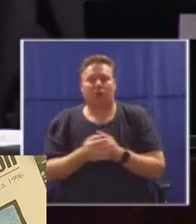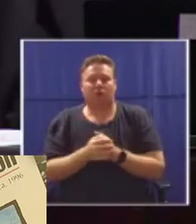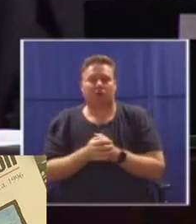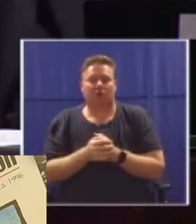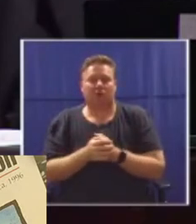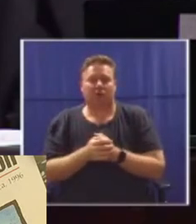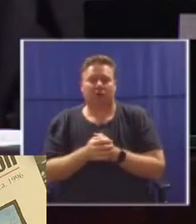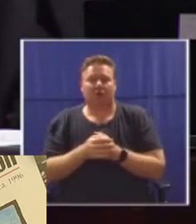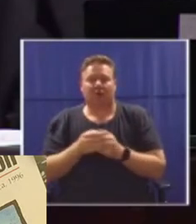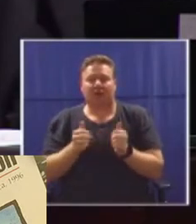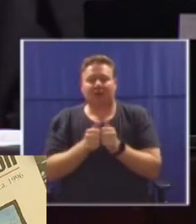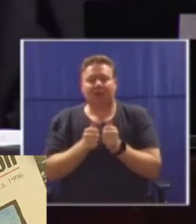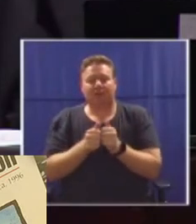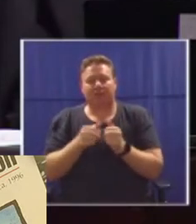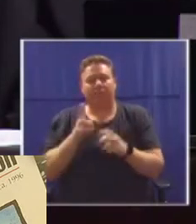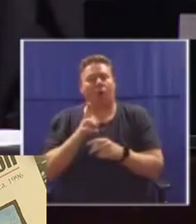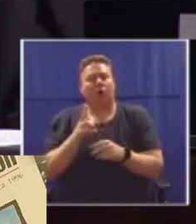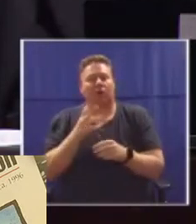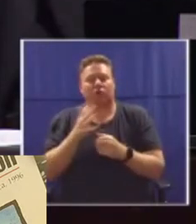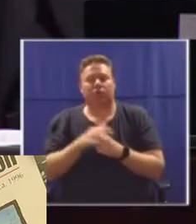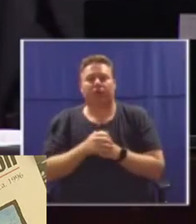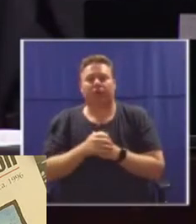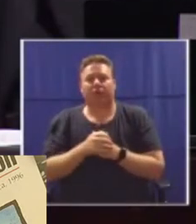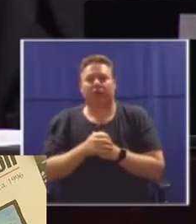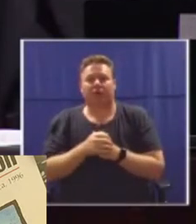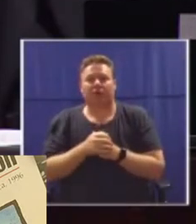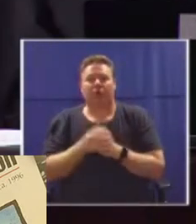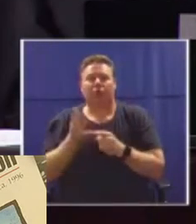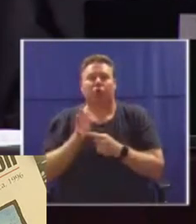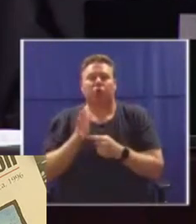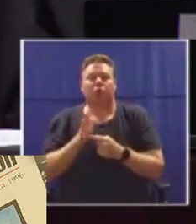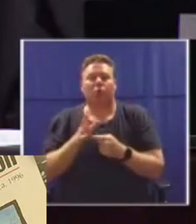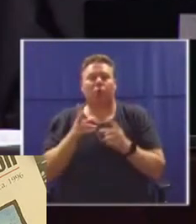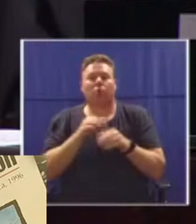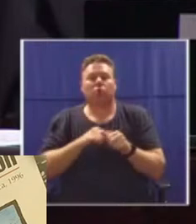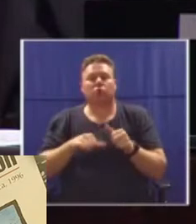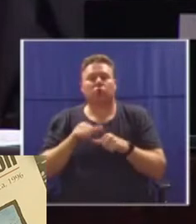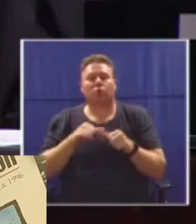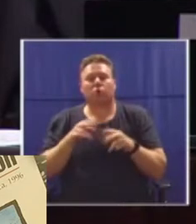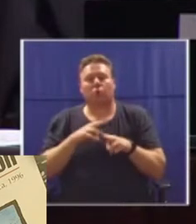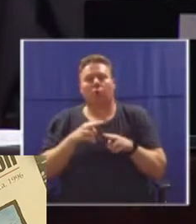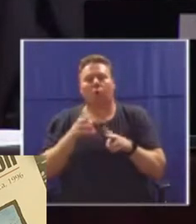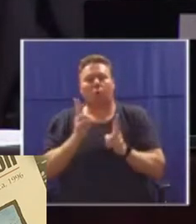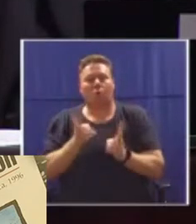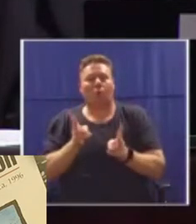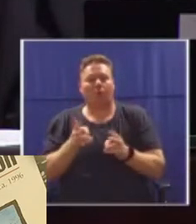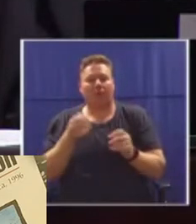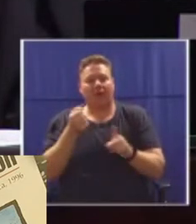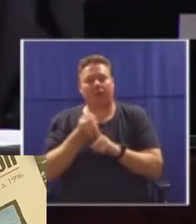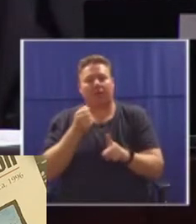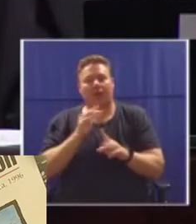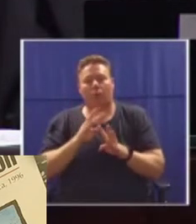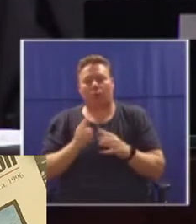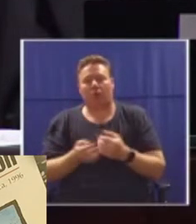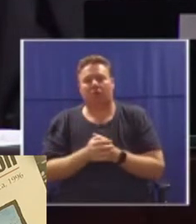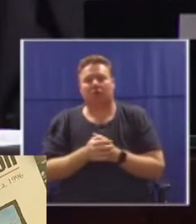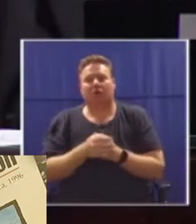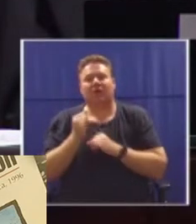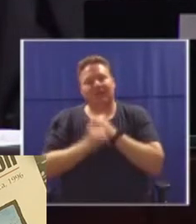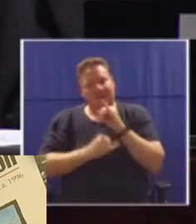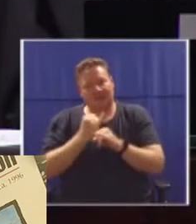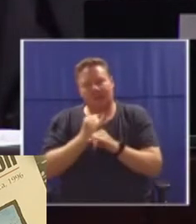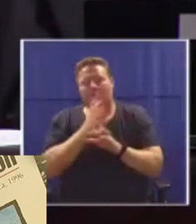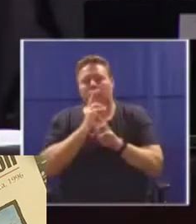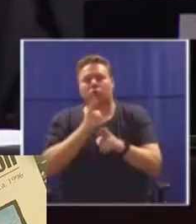their intimate partners. This is a testament to a social norm that impacts the world and thus requires an international